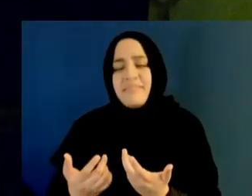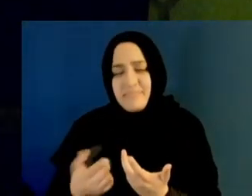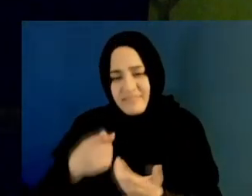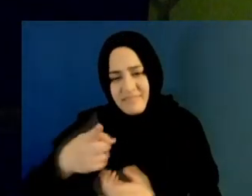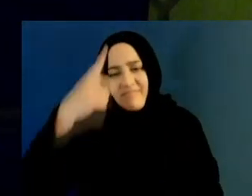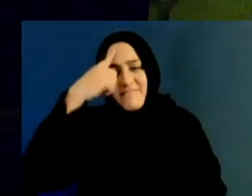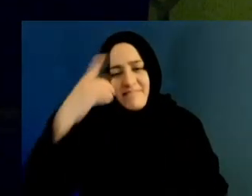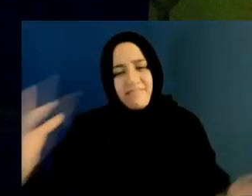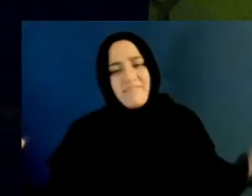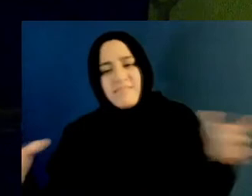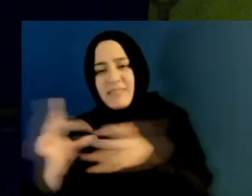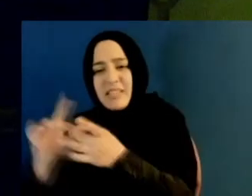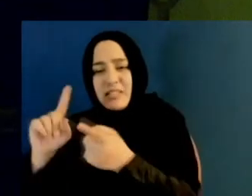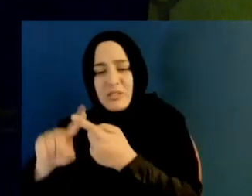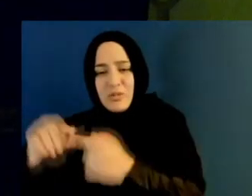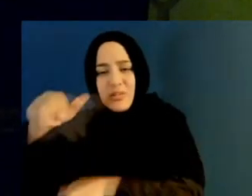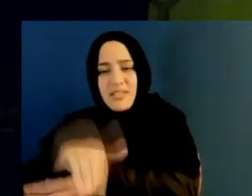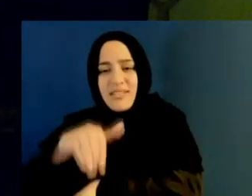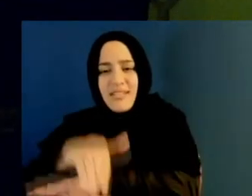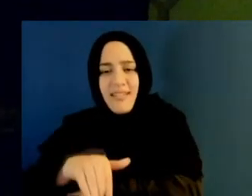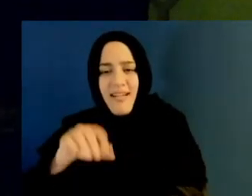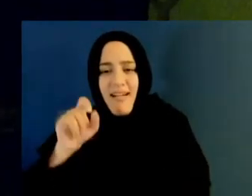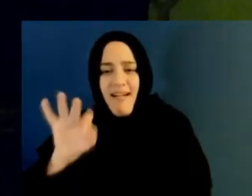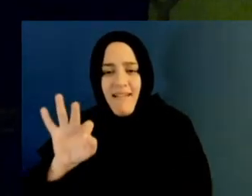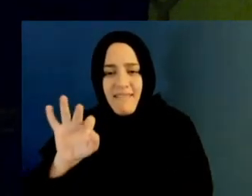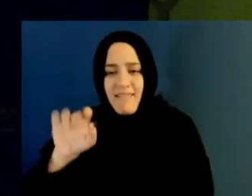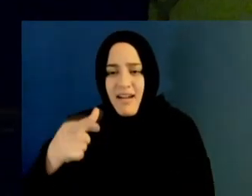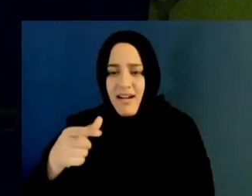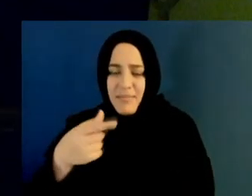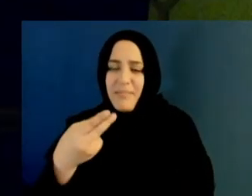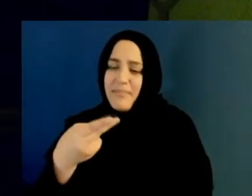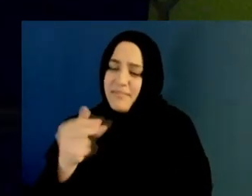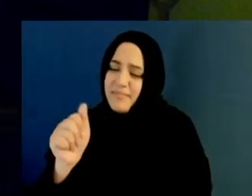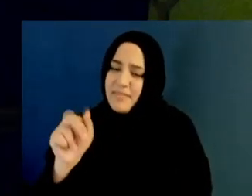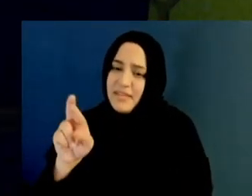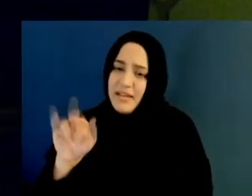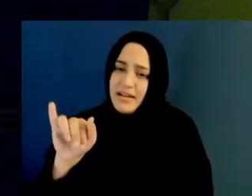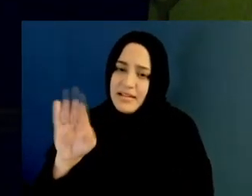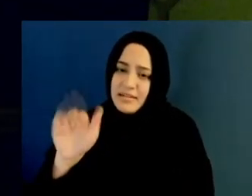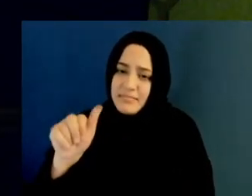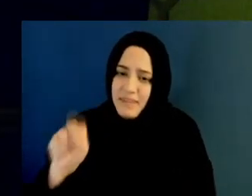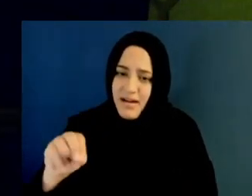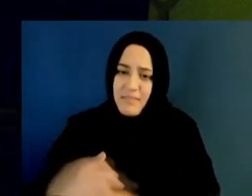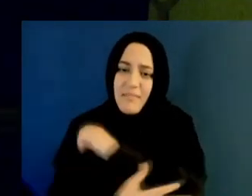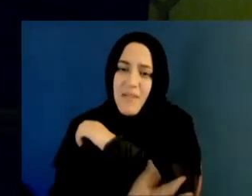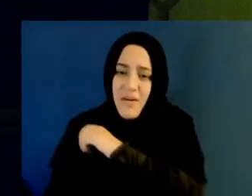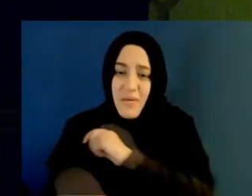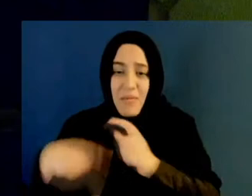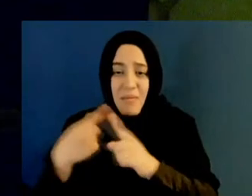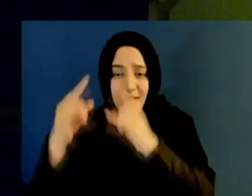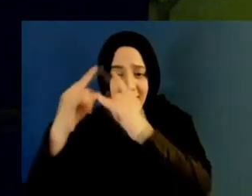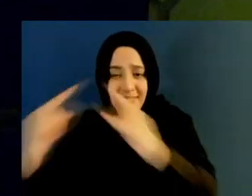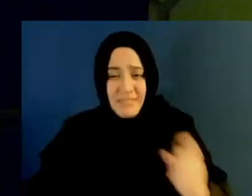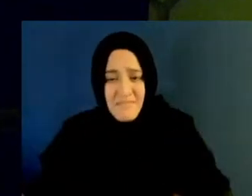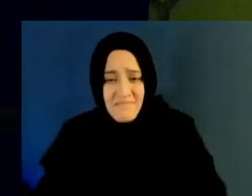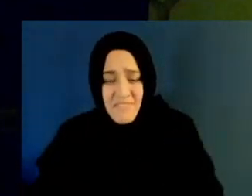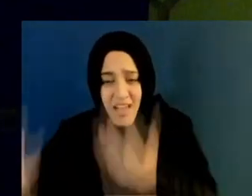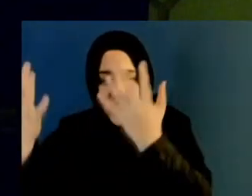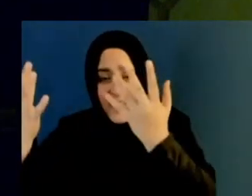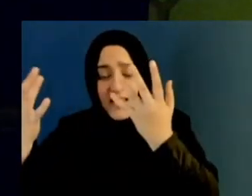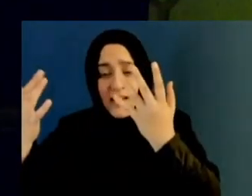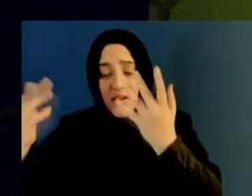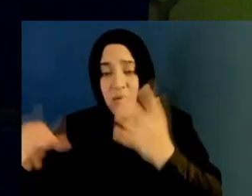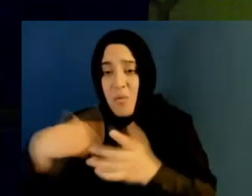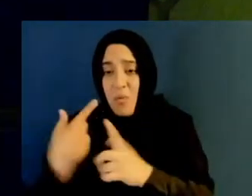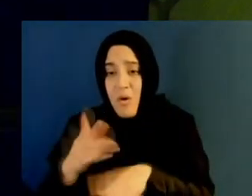Sh.Mohammed. When the Khaymah was lit on fire, all the women are running out except one. You have over